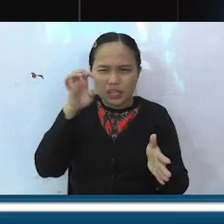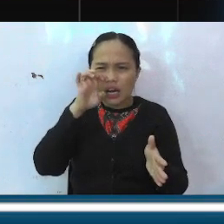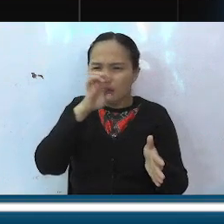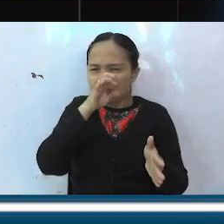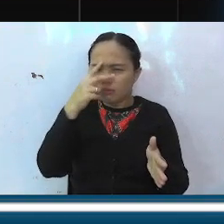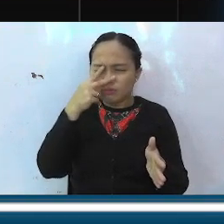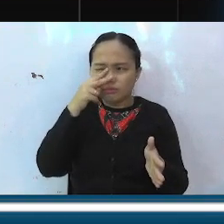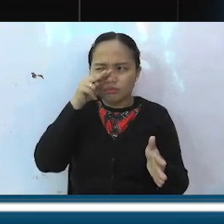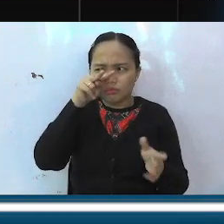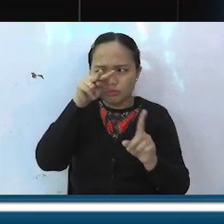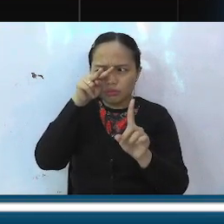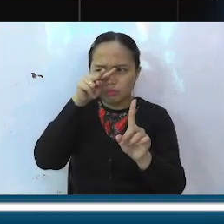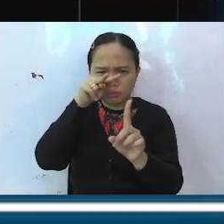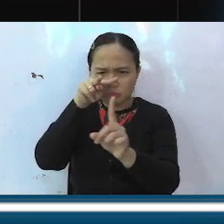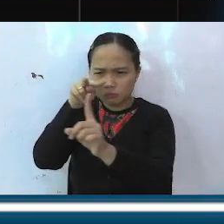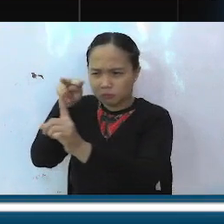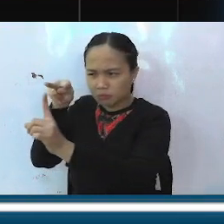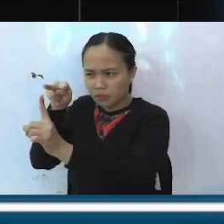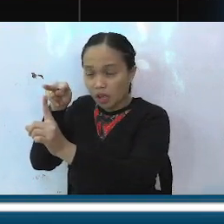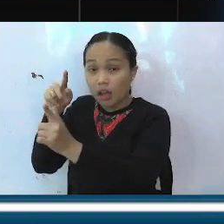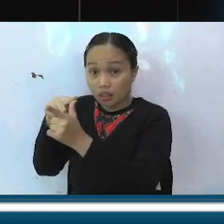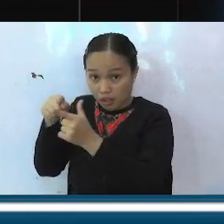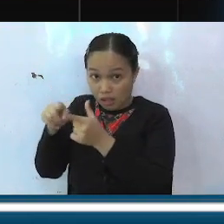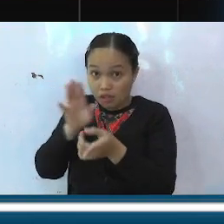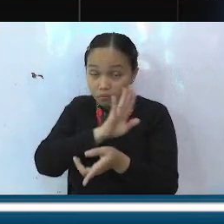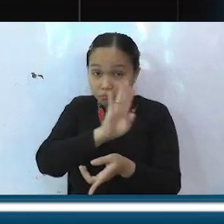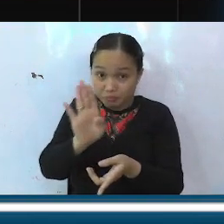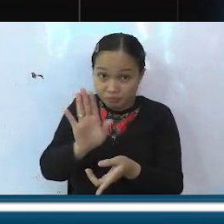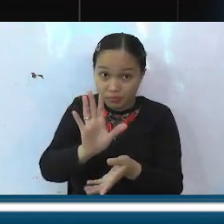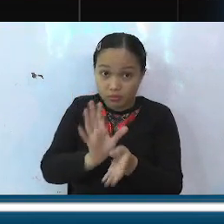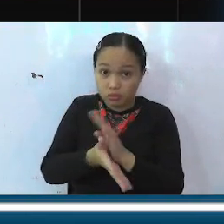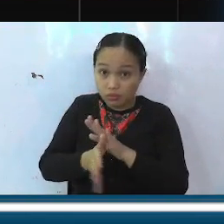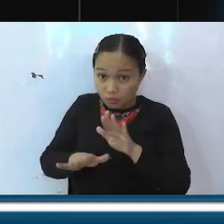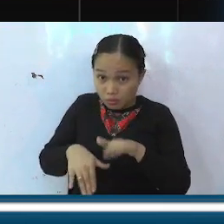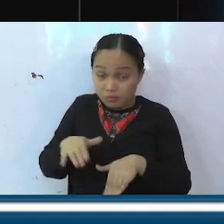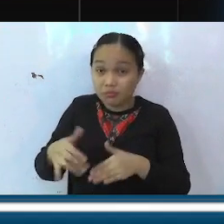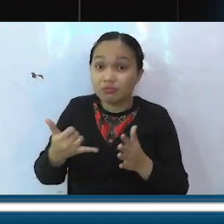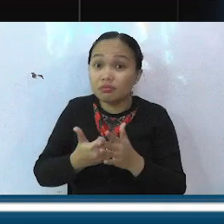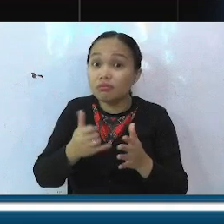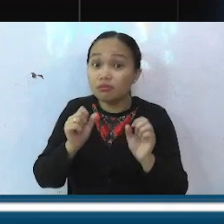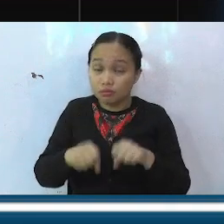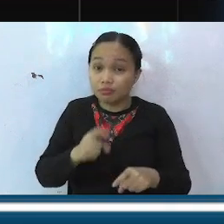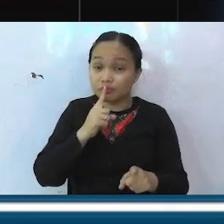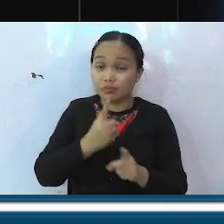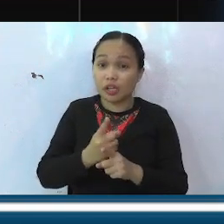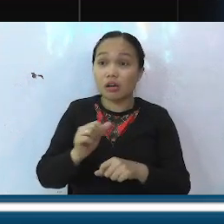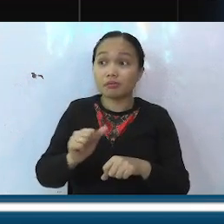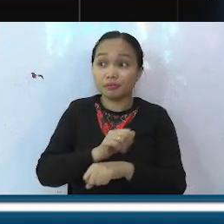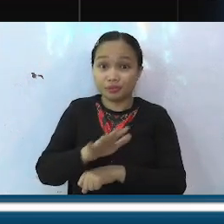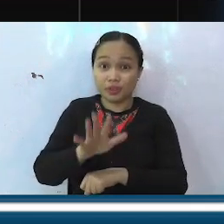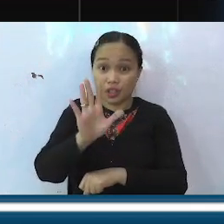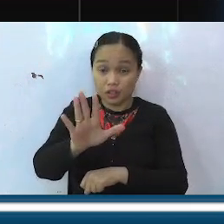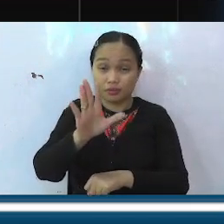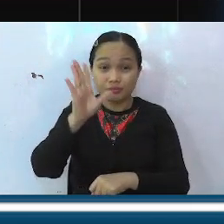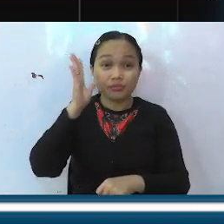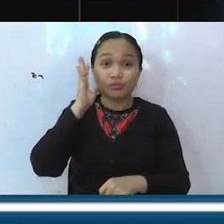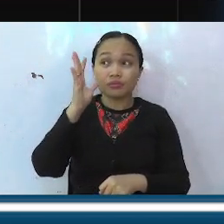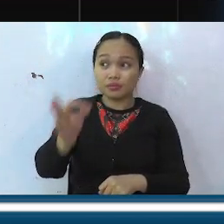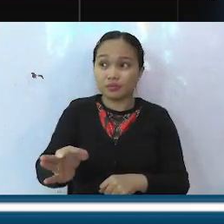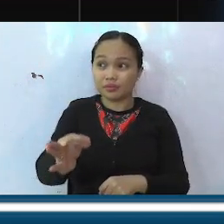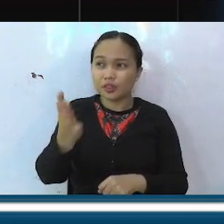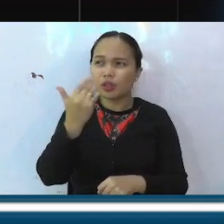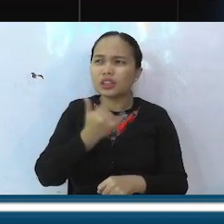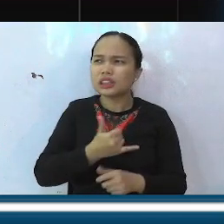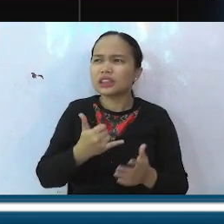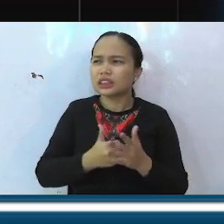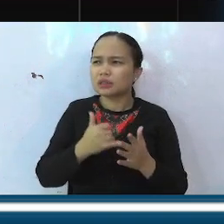you're going to start going over there. And like what you said a while ago, it will really affect your future. Yes. Because when they plow, the reason why it